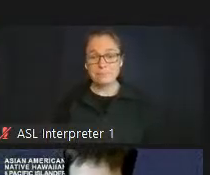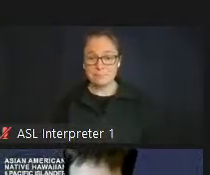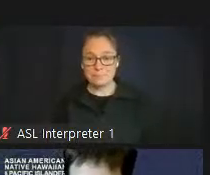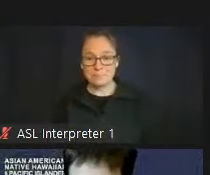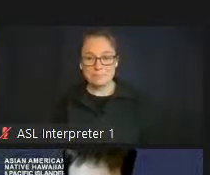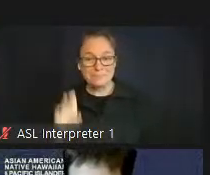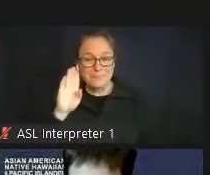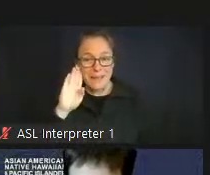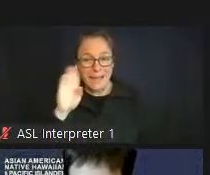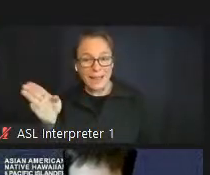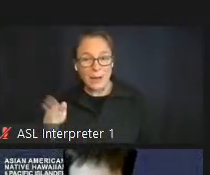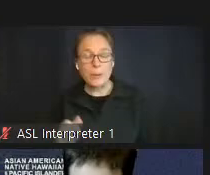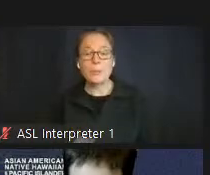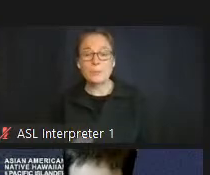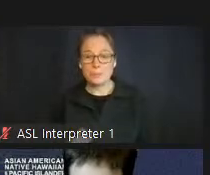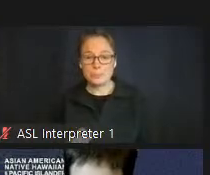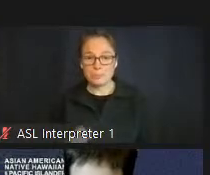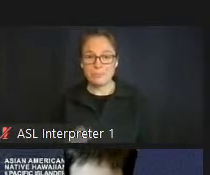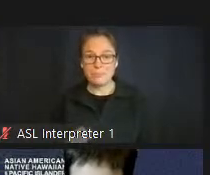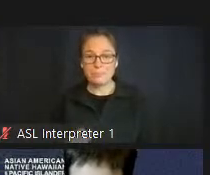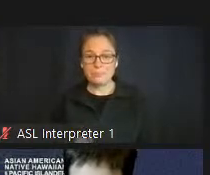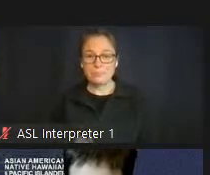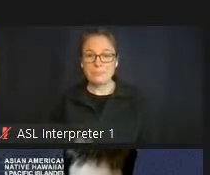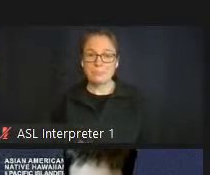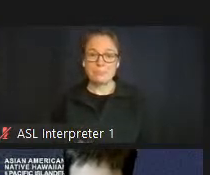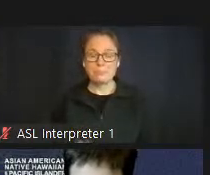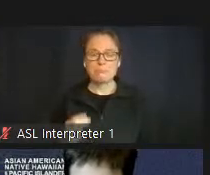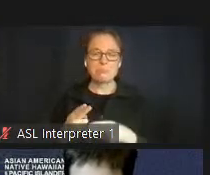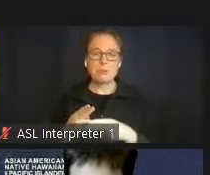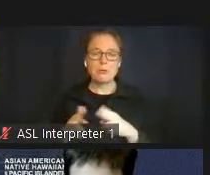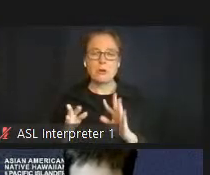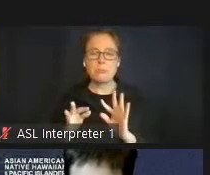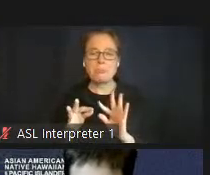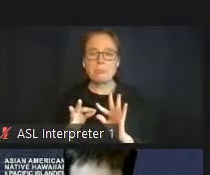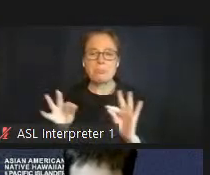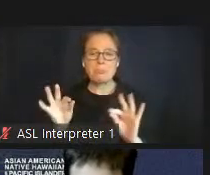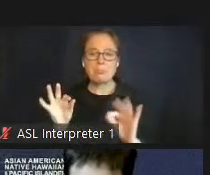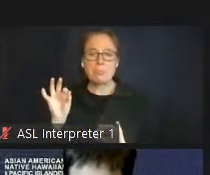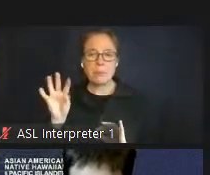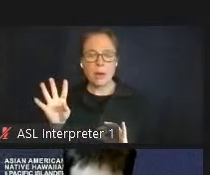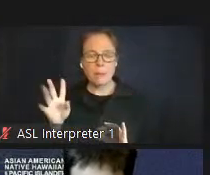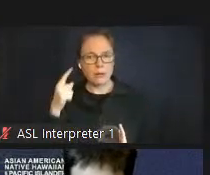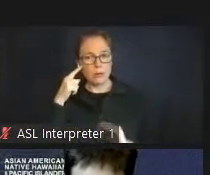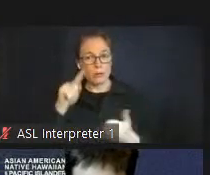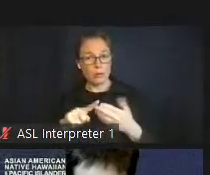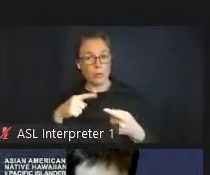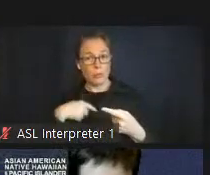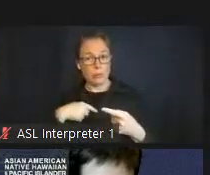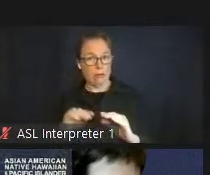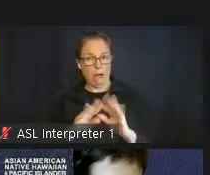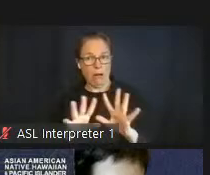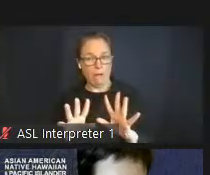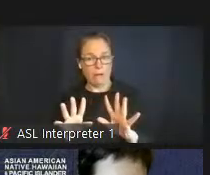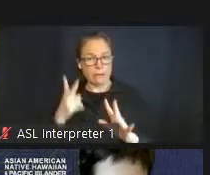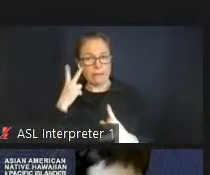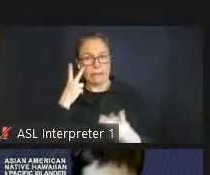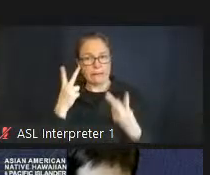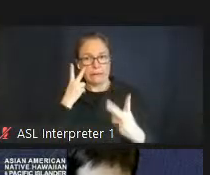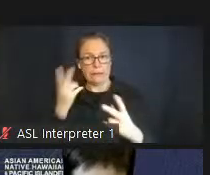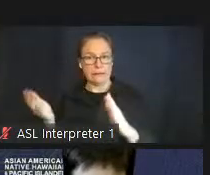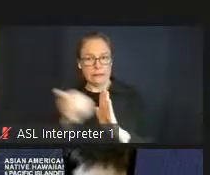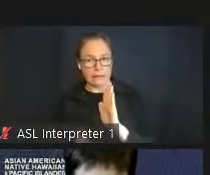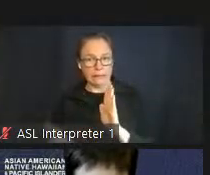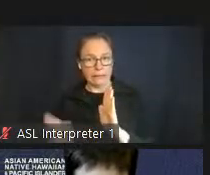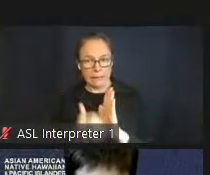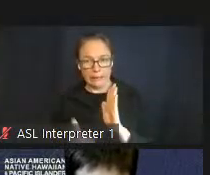Hi, yes, just kind of a short comment, but it's obvious to me that the common theme in all the